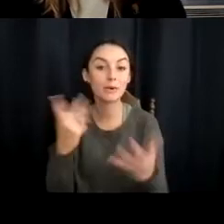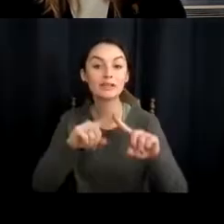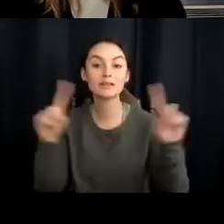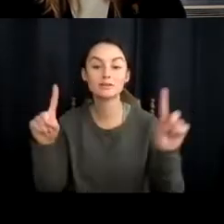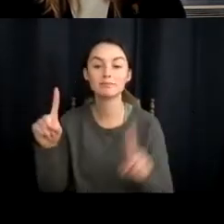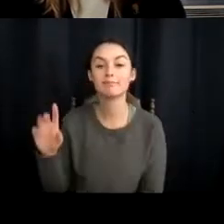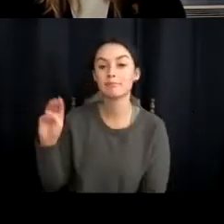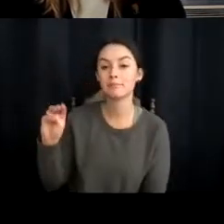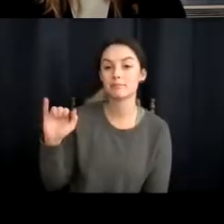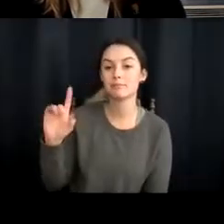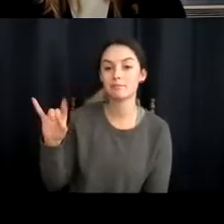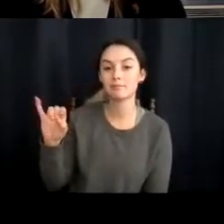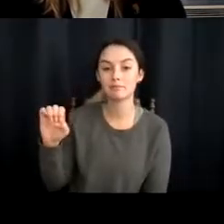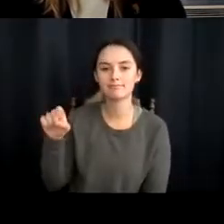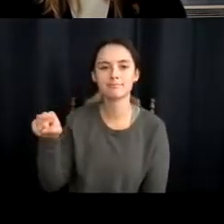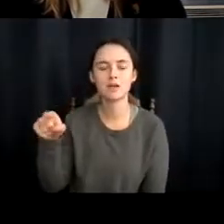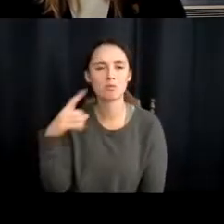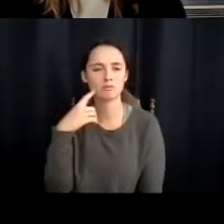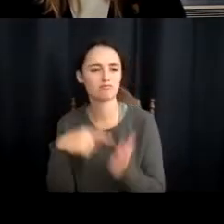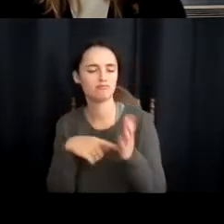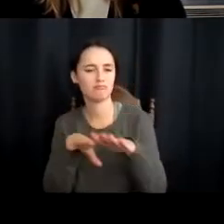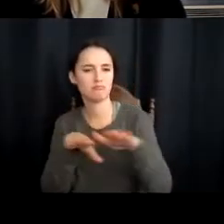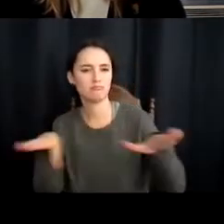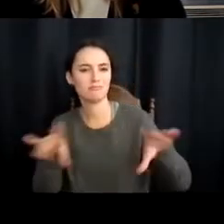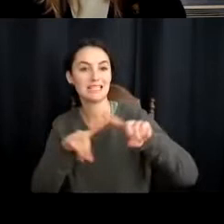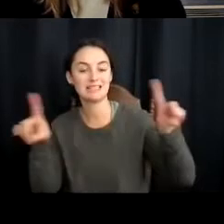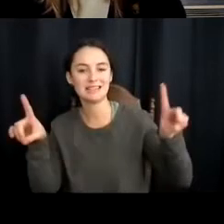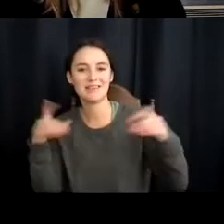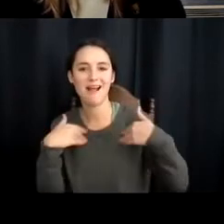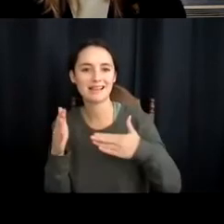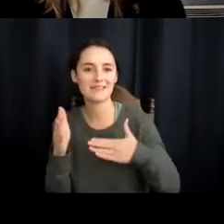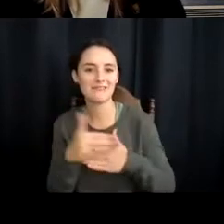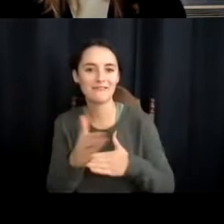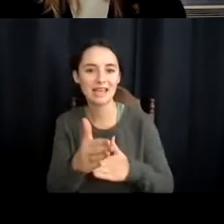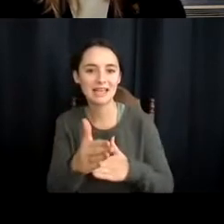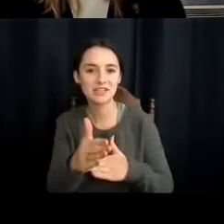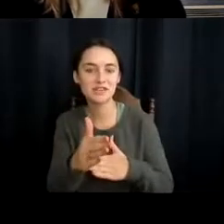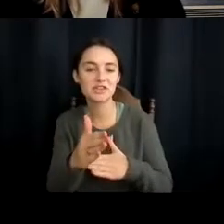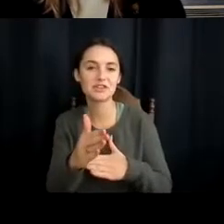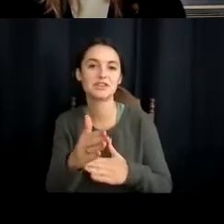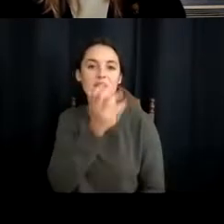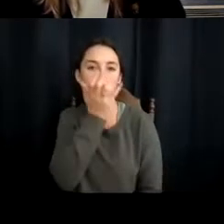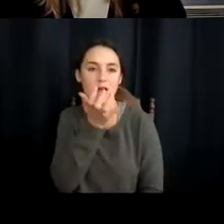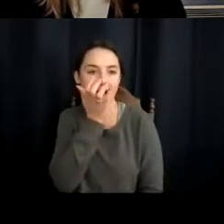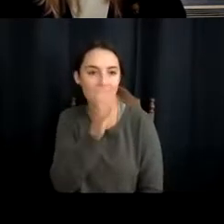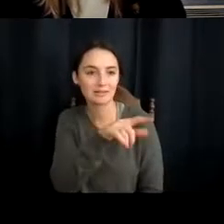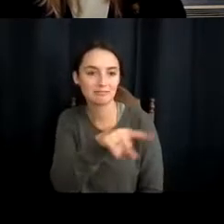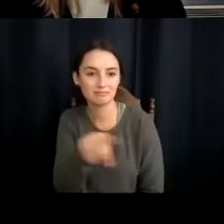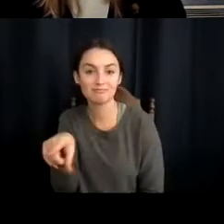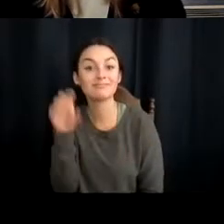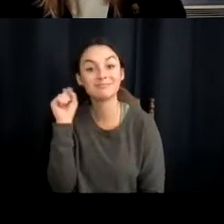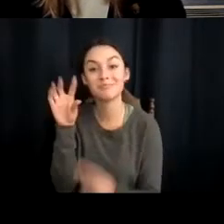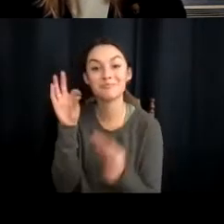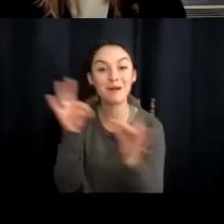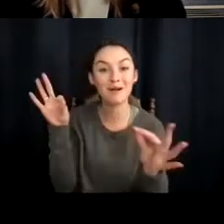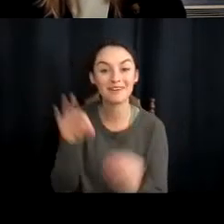The carpet's different. It has like fish and wheat instead of the Douglas fir tree. Perfect, Maddie. That's very insightful.